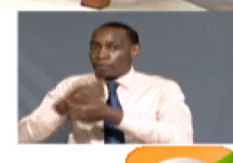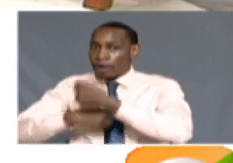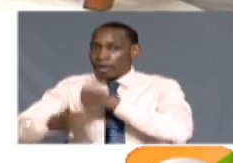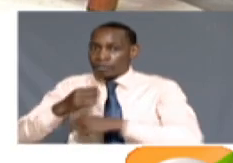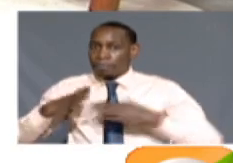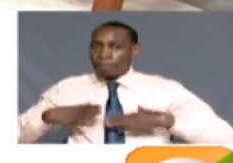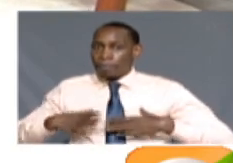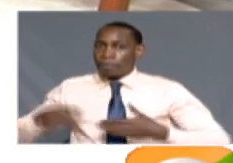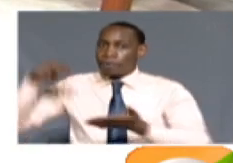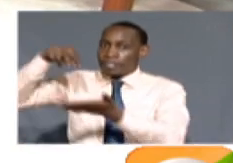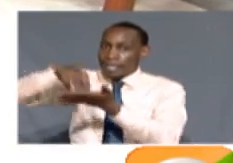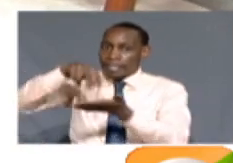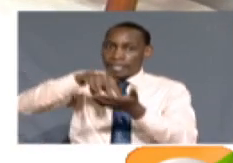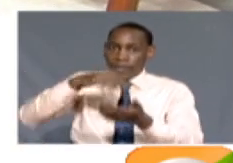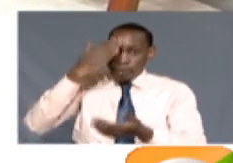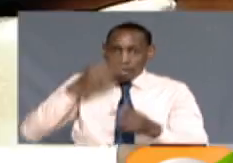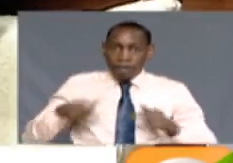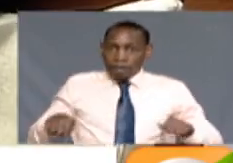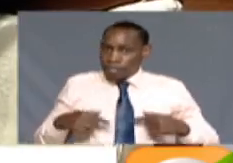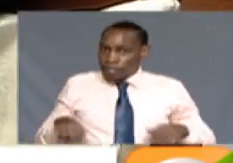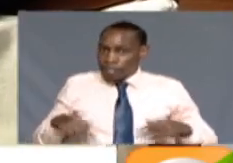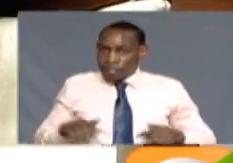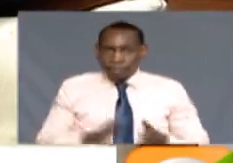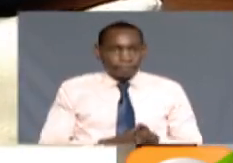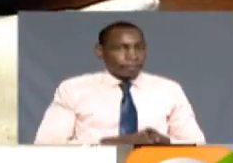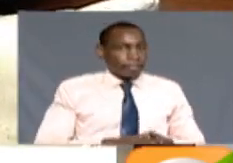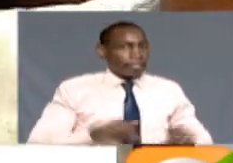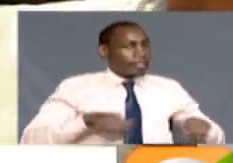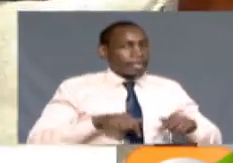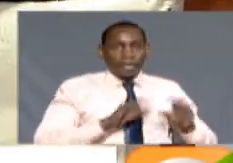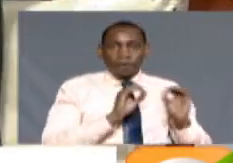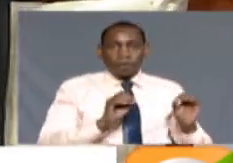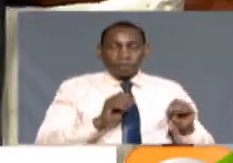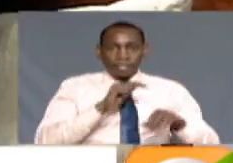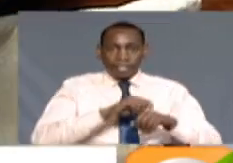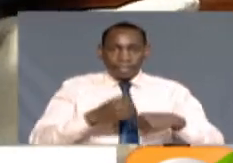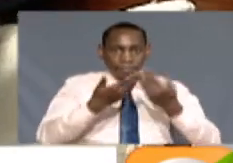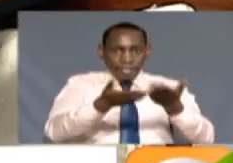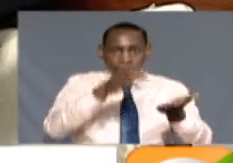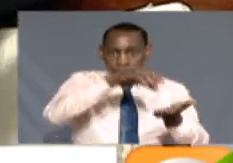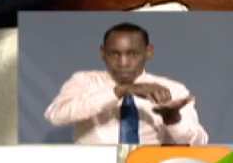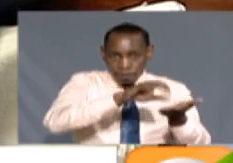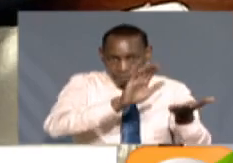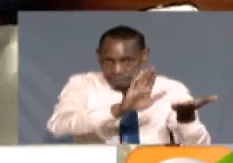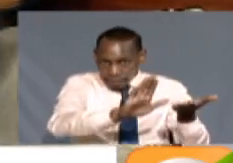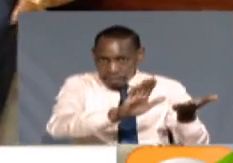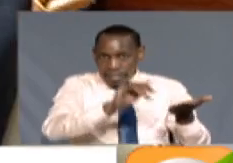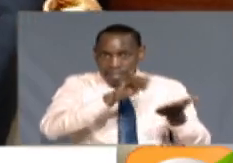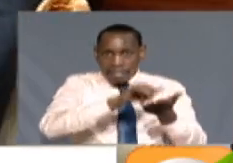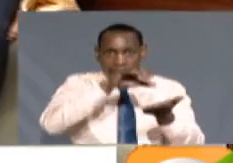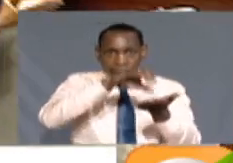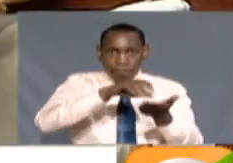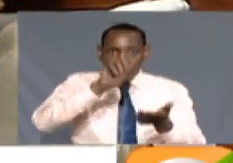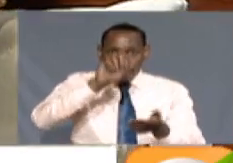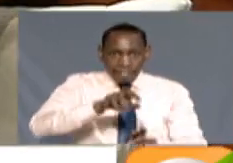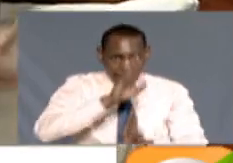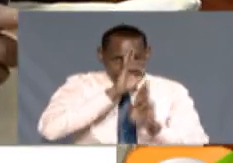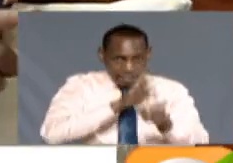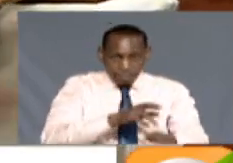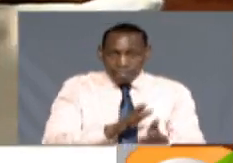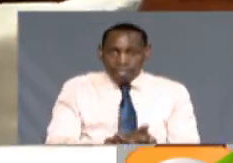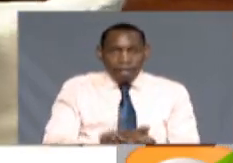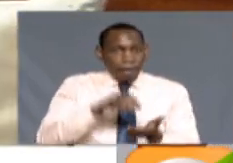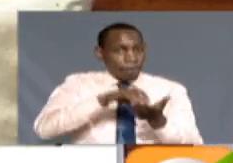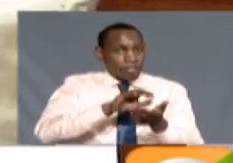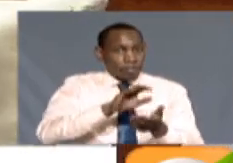used to stand up because they were so scared of him. Not scared. When we give you a position, that position must be respected. It's not